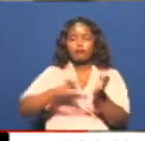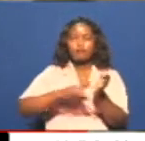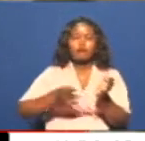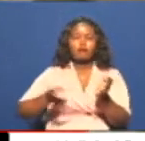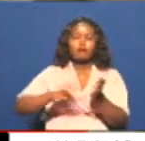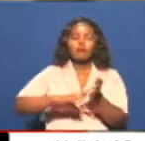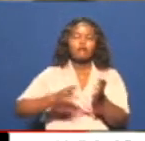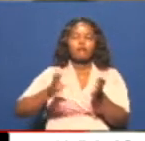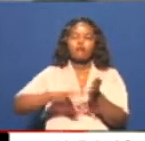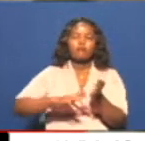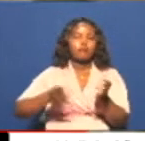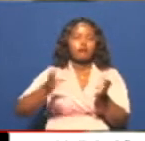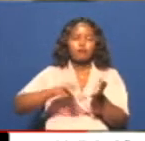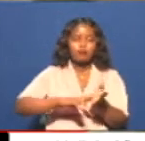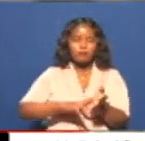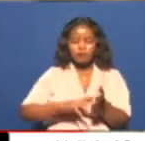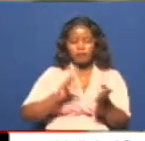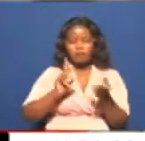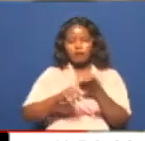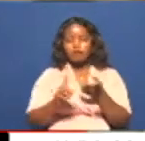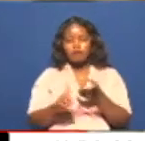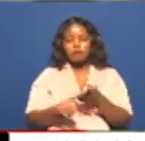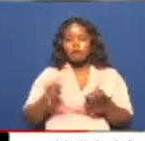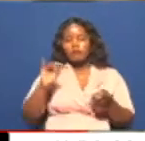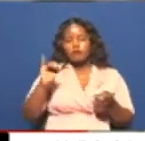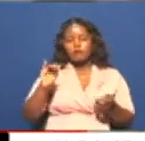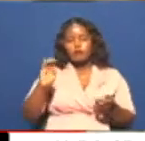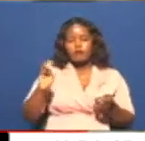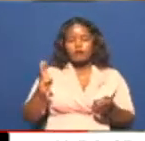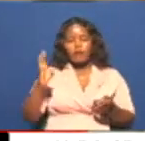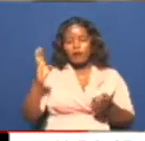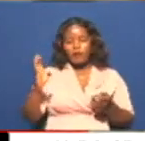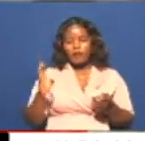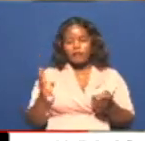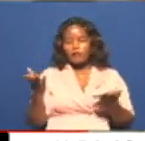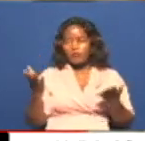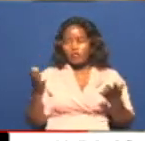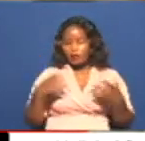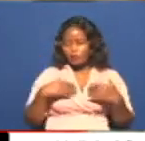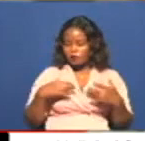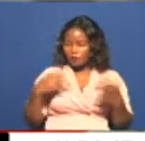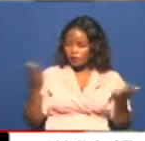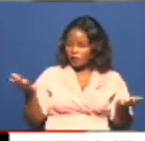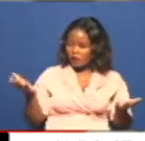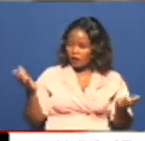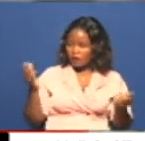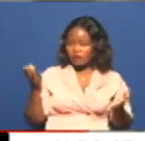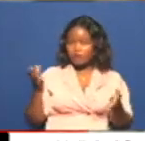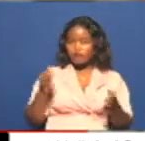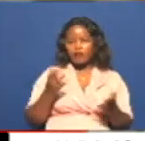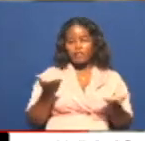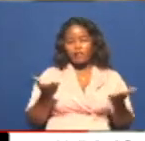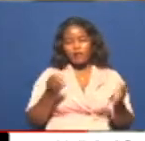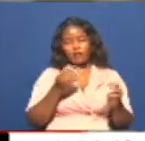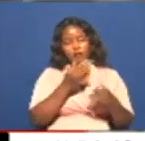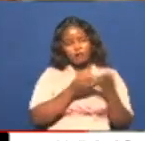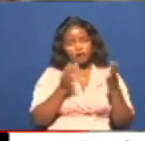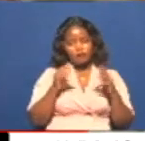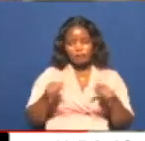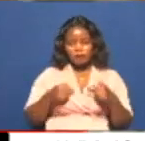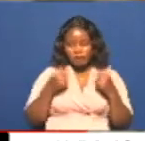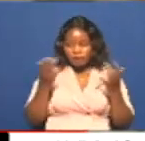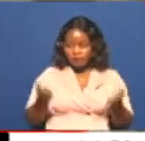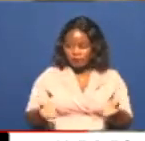you see, IEBC's issue is really a matter of audit, because you need to arrive at a place where you can ask yourself, If we give